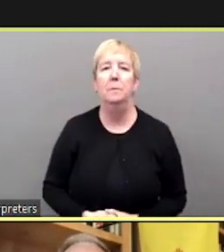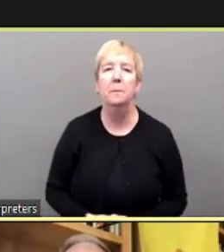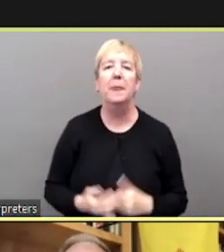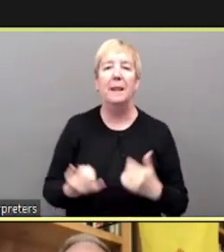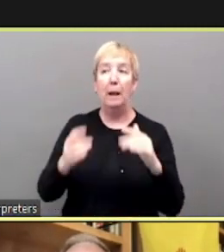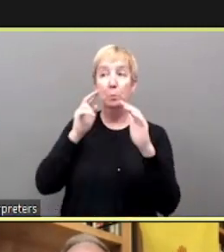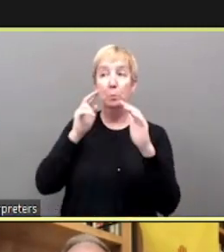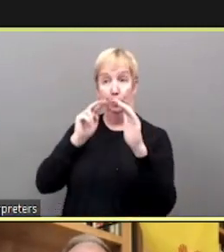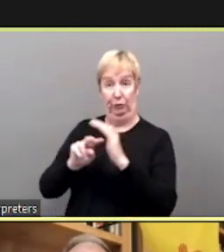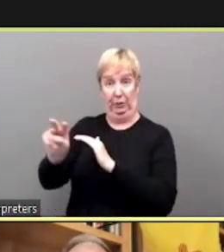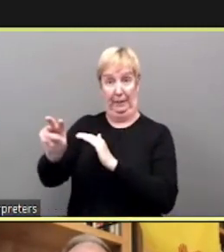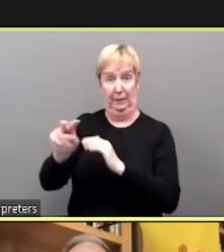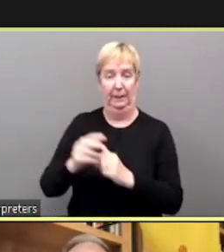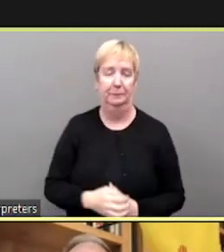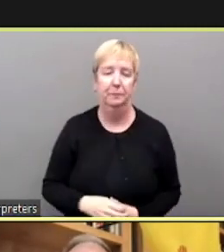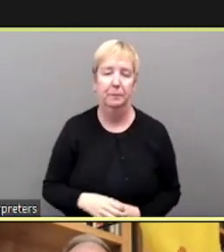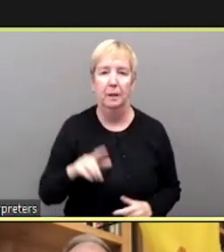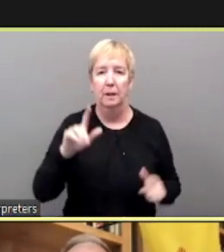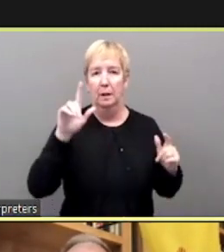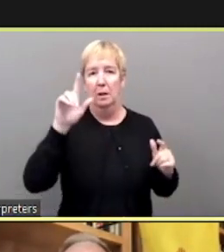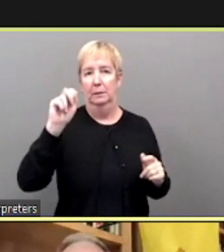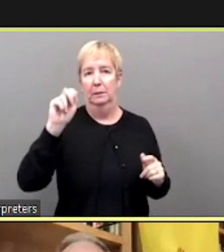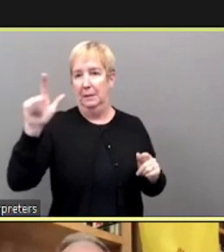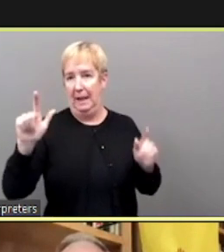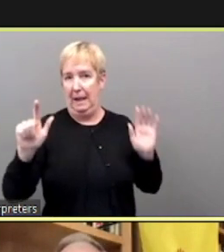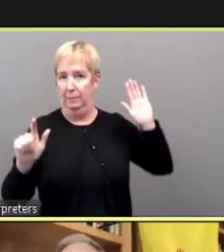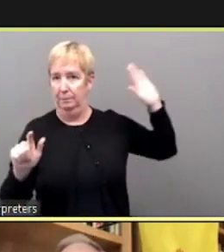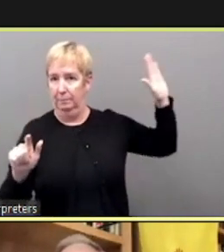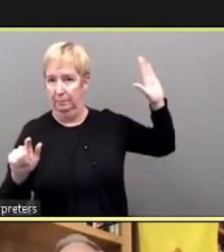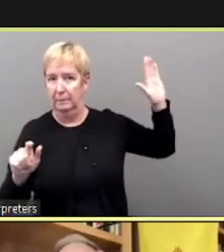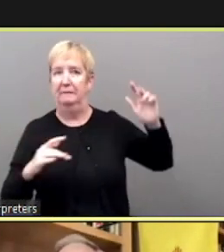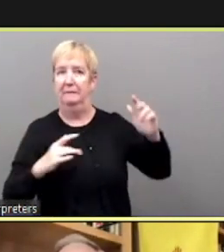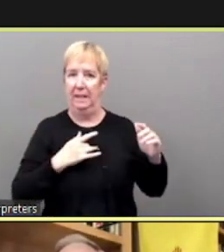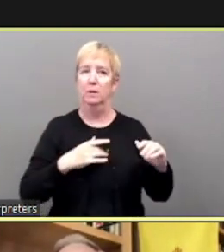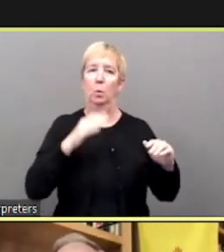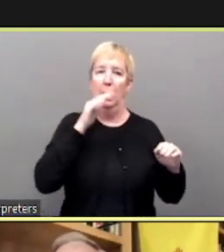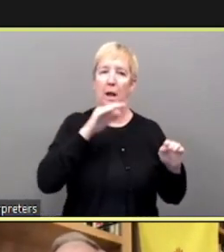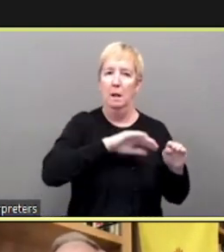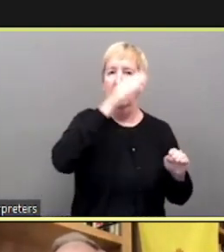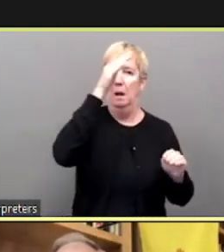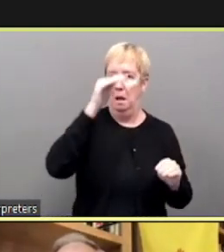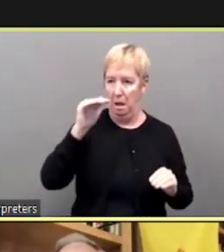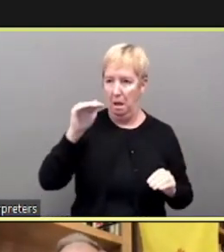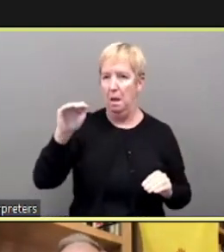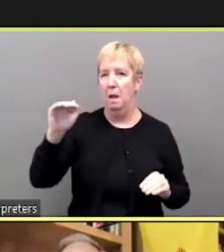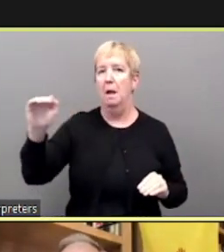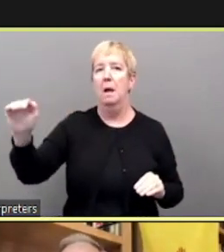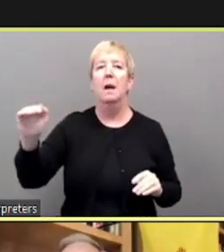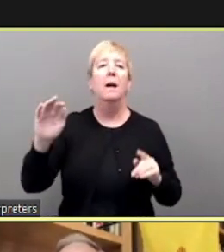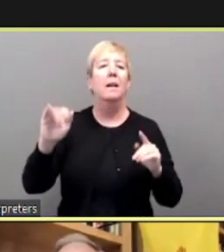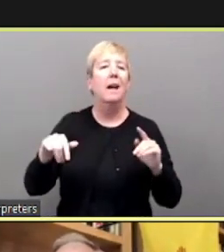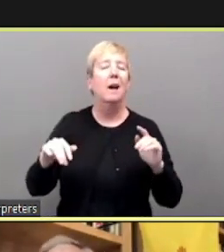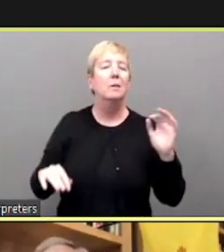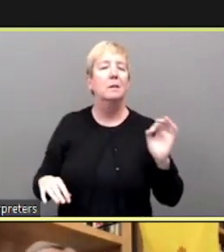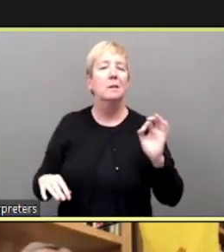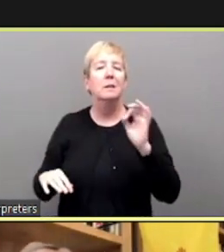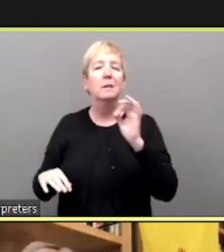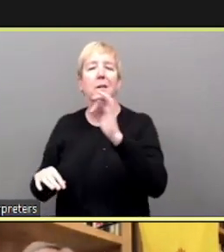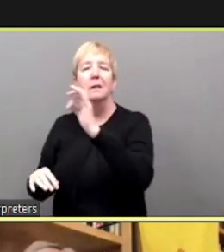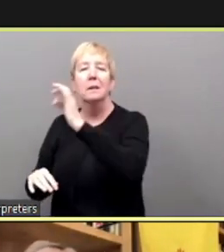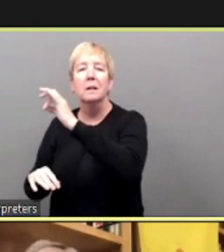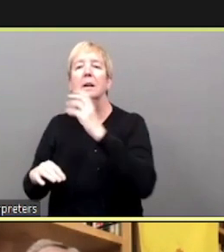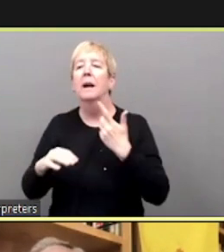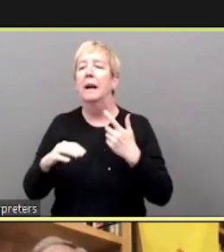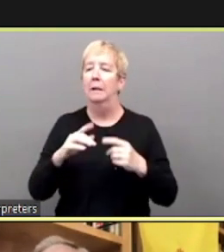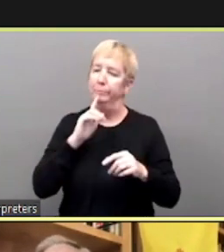Projecting, sort of Lionel projecting on the left, there are leveling off. Those dots are actual hospitalizations. And so they do seem to be